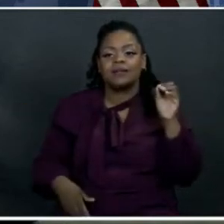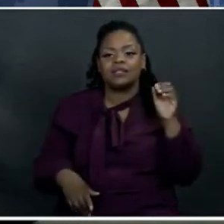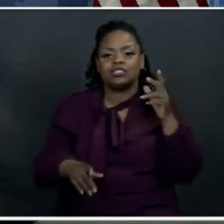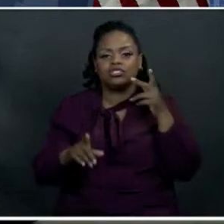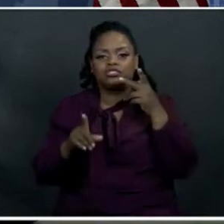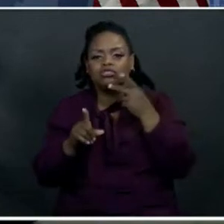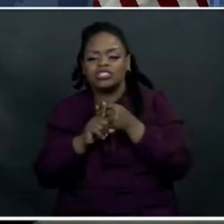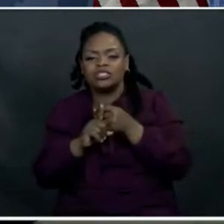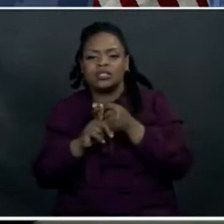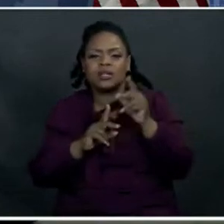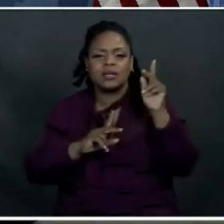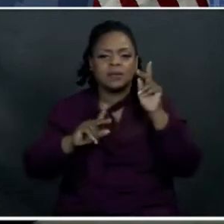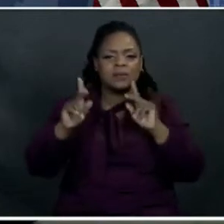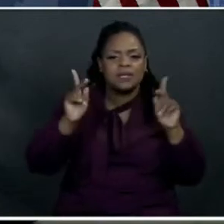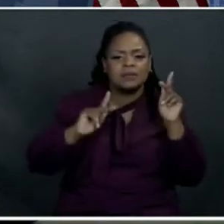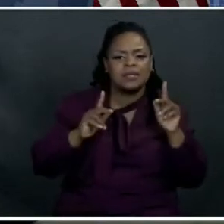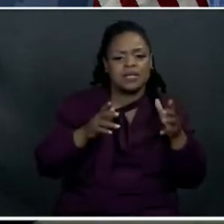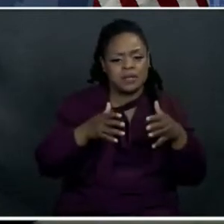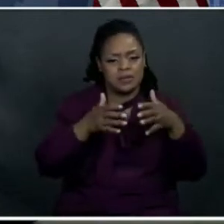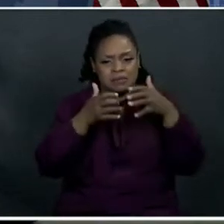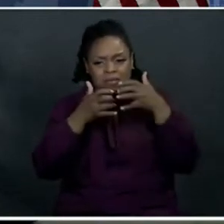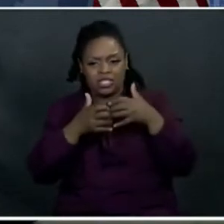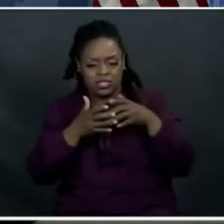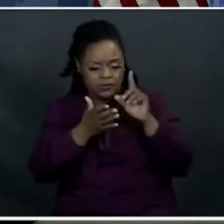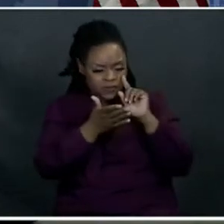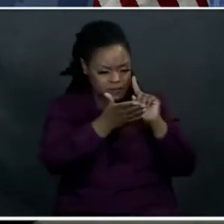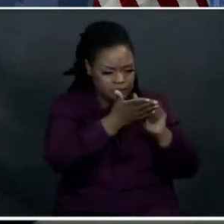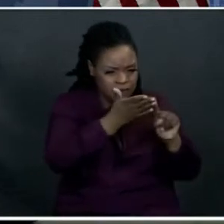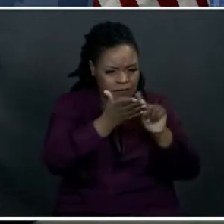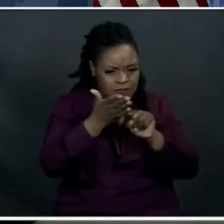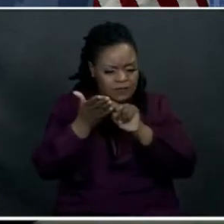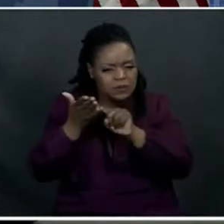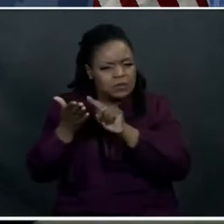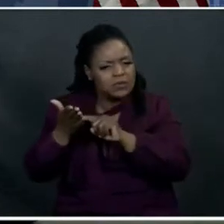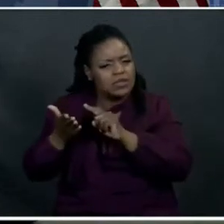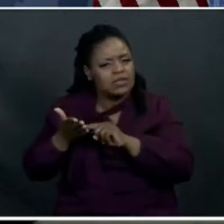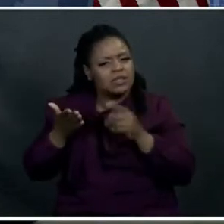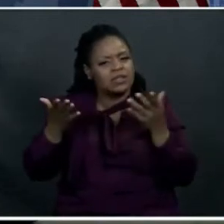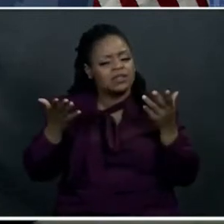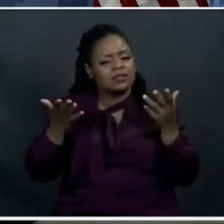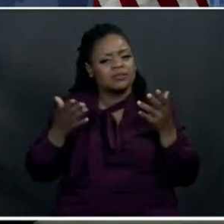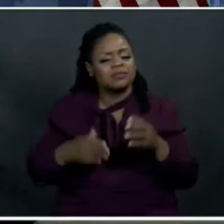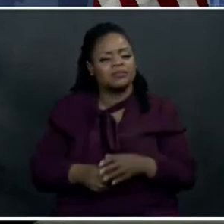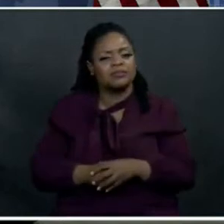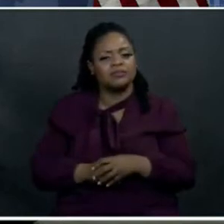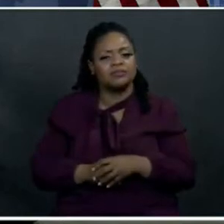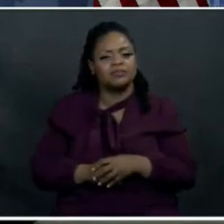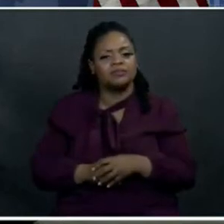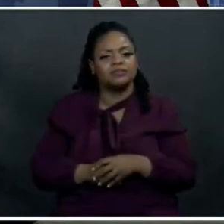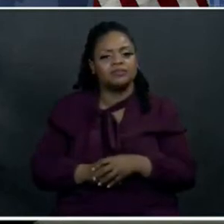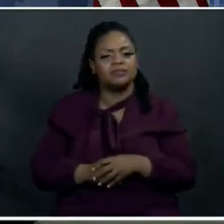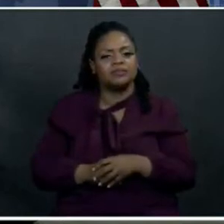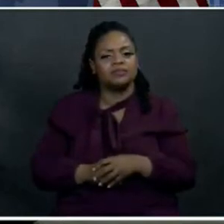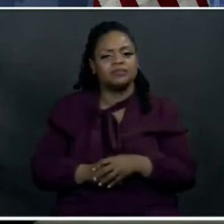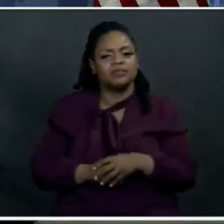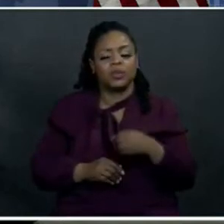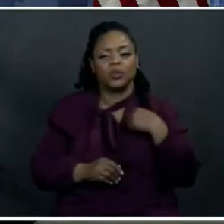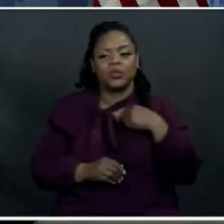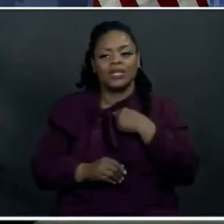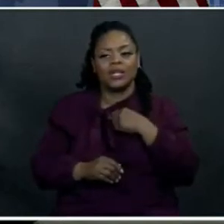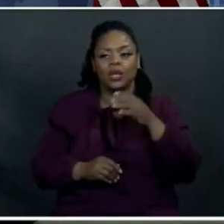the vaccine supply and the timing of the delivery is on the table, and we will execute accordingly.